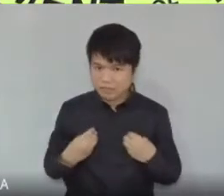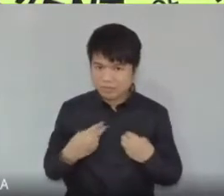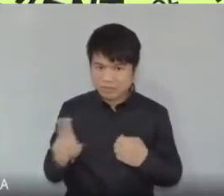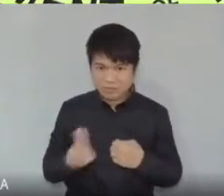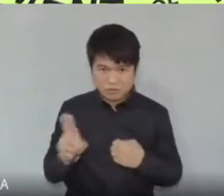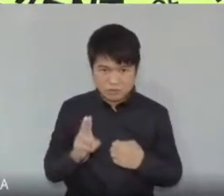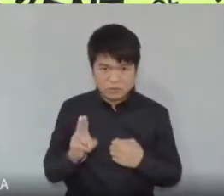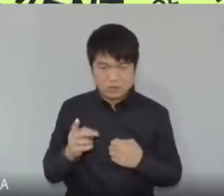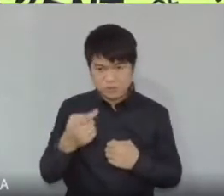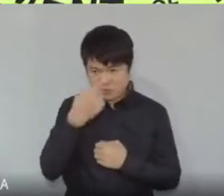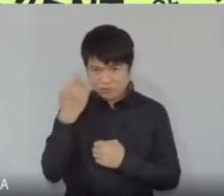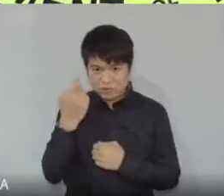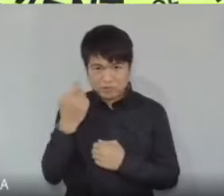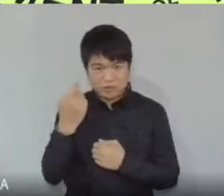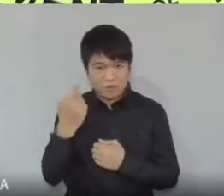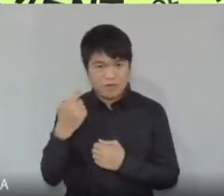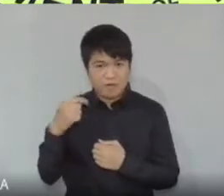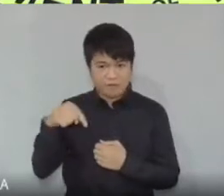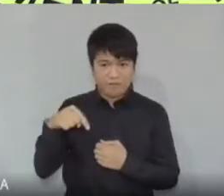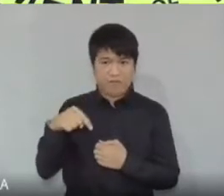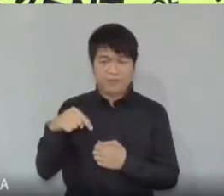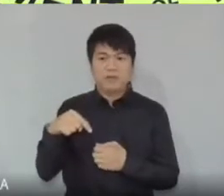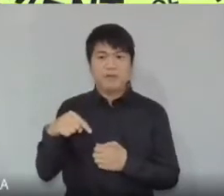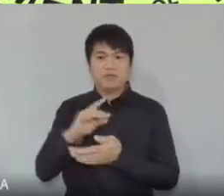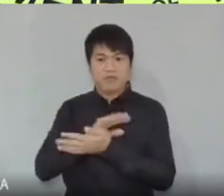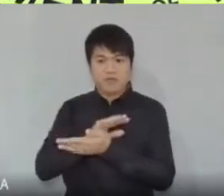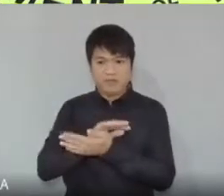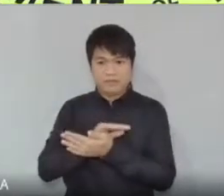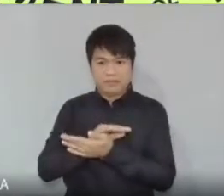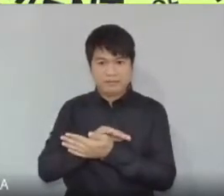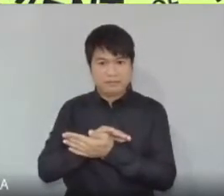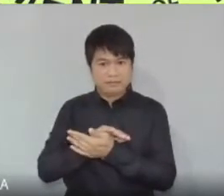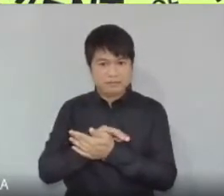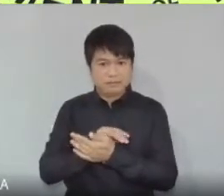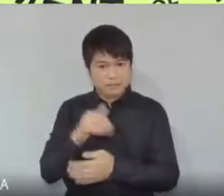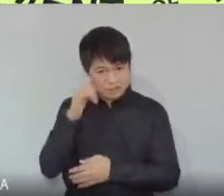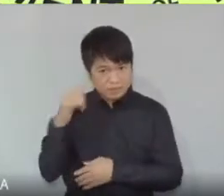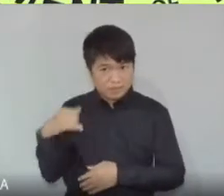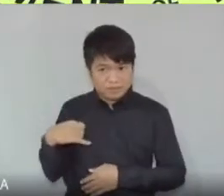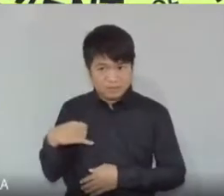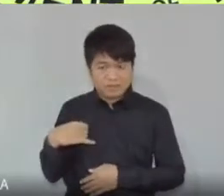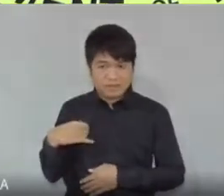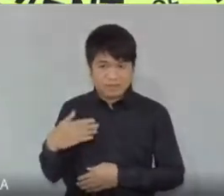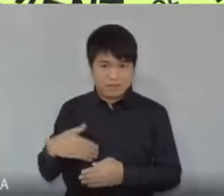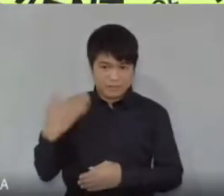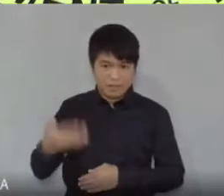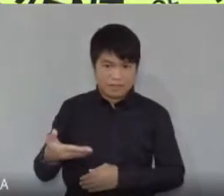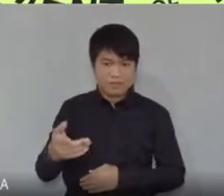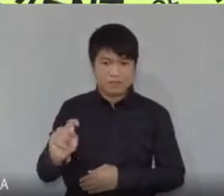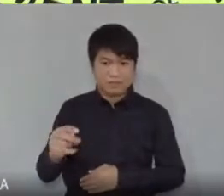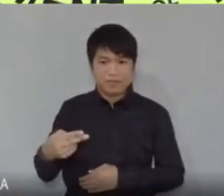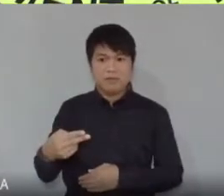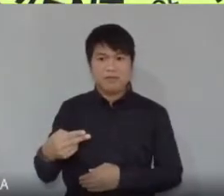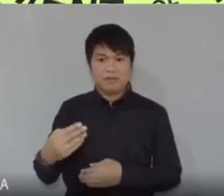and debate using hashtag Telehealth Thursdays. Again, that is hashtag